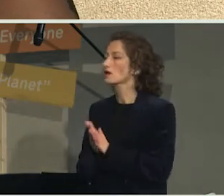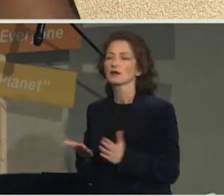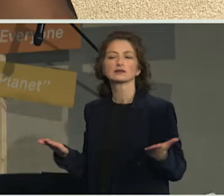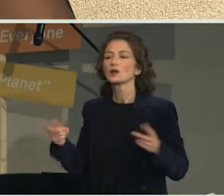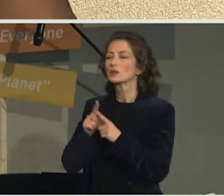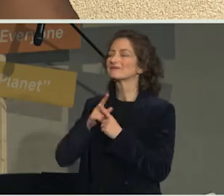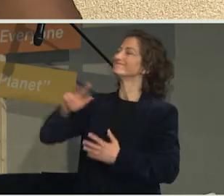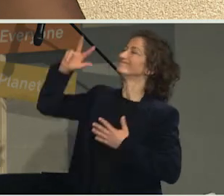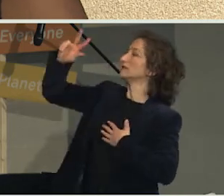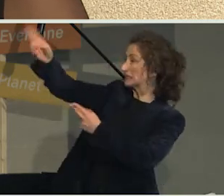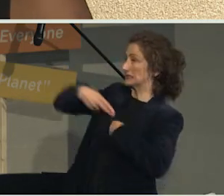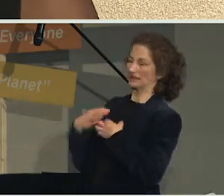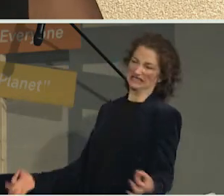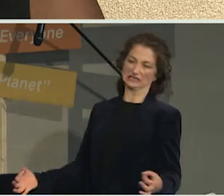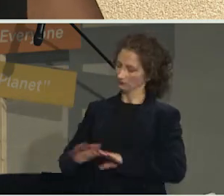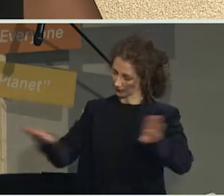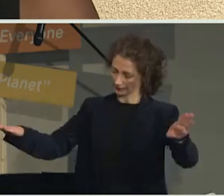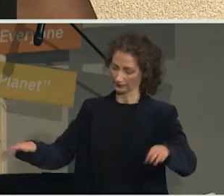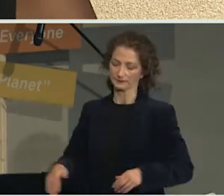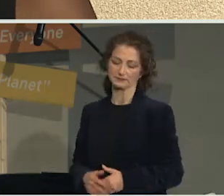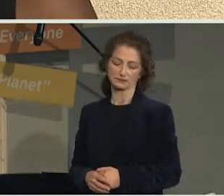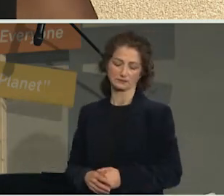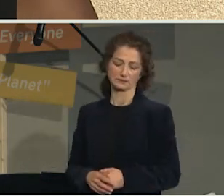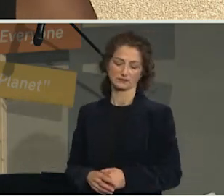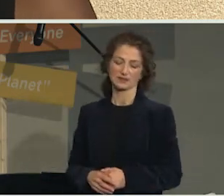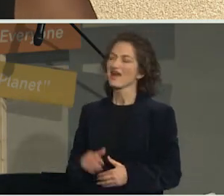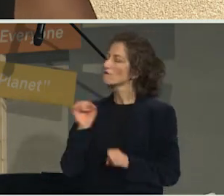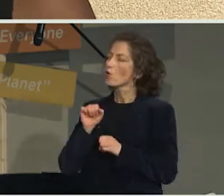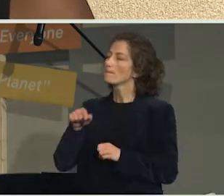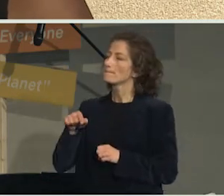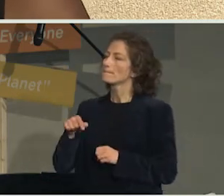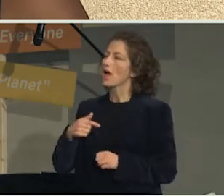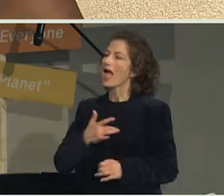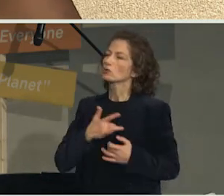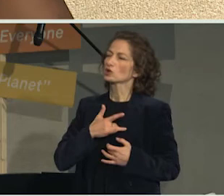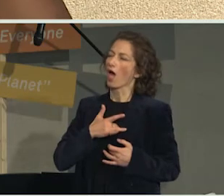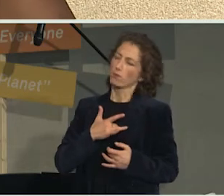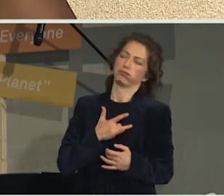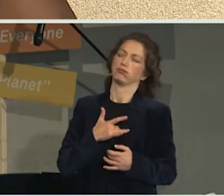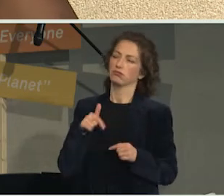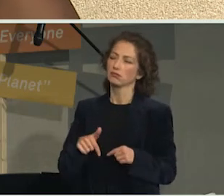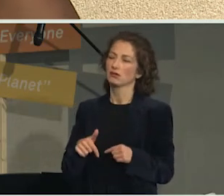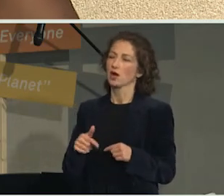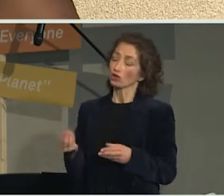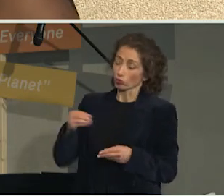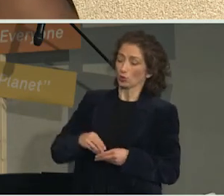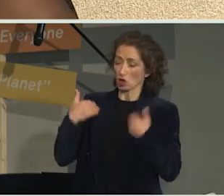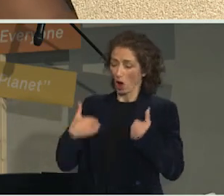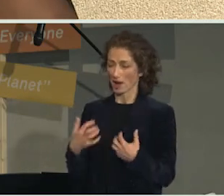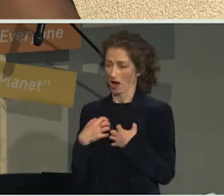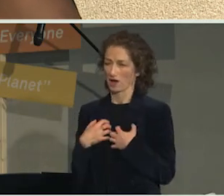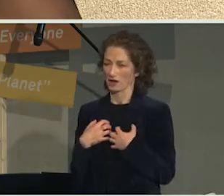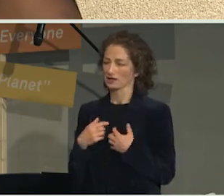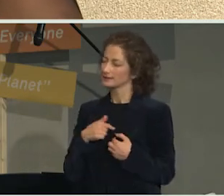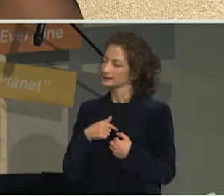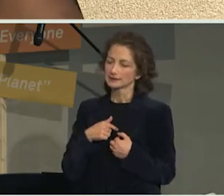for nothing. Perhaps because my humiliation that night was amplified by physical illness, this resistance